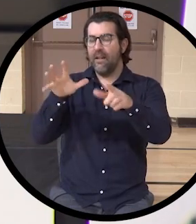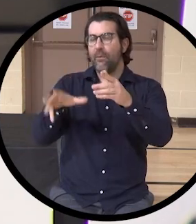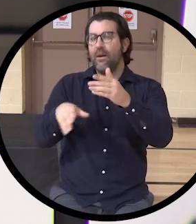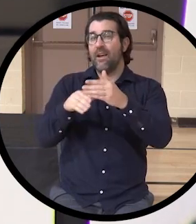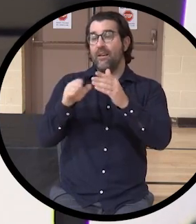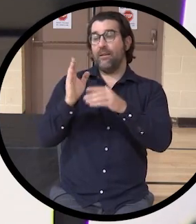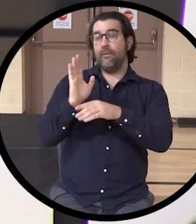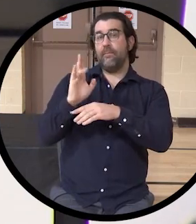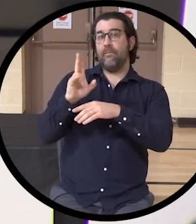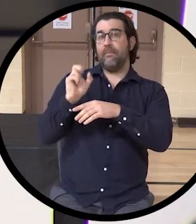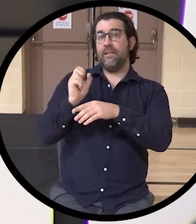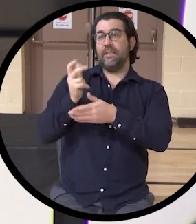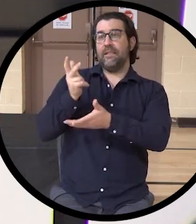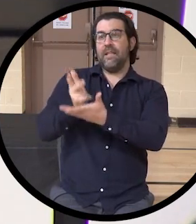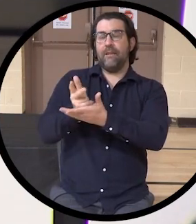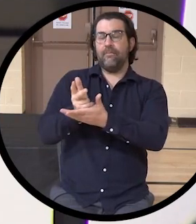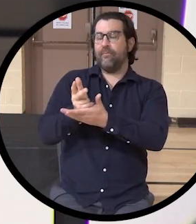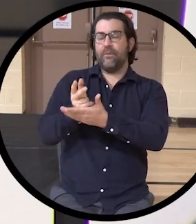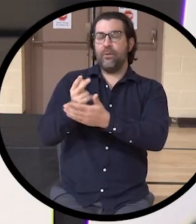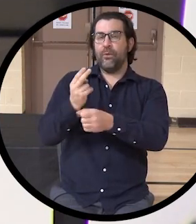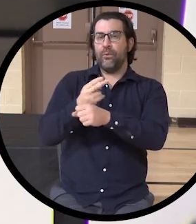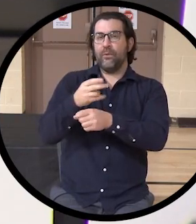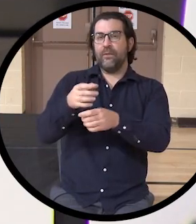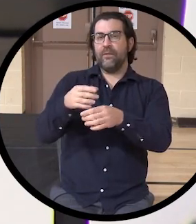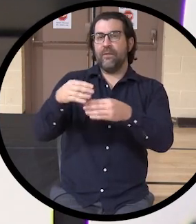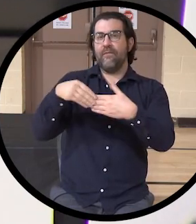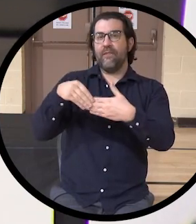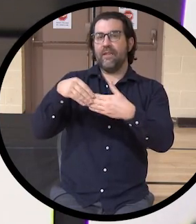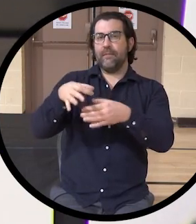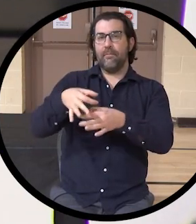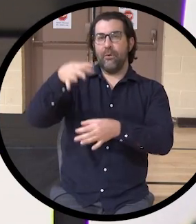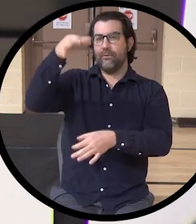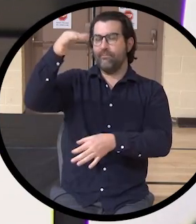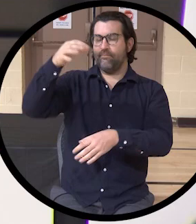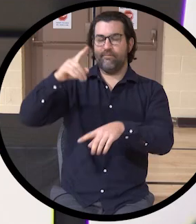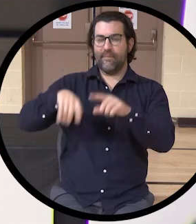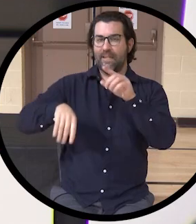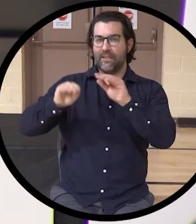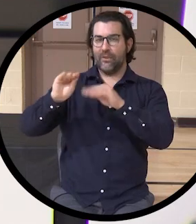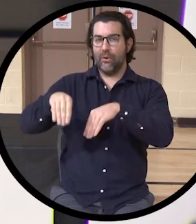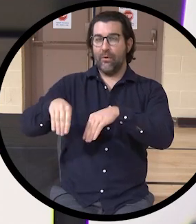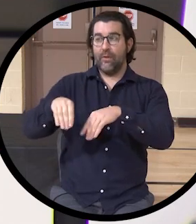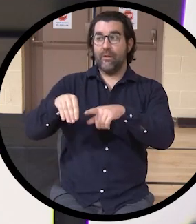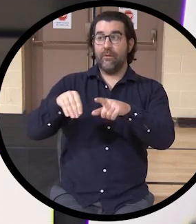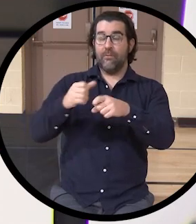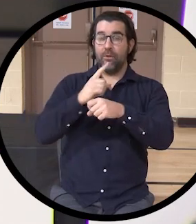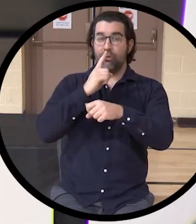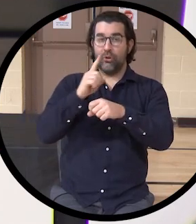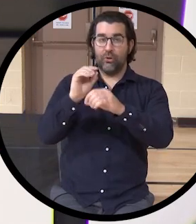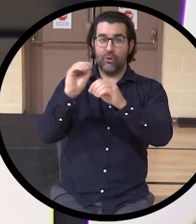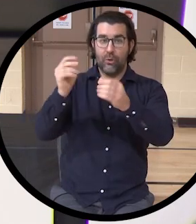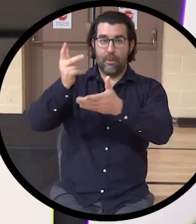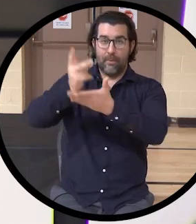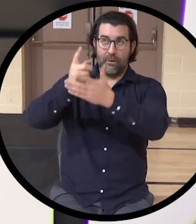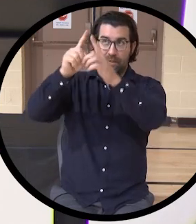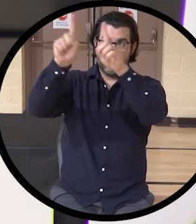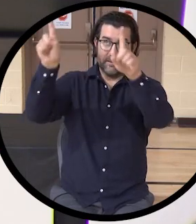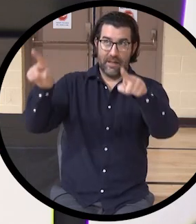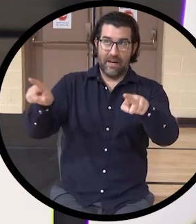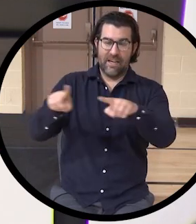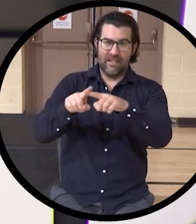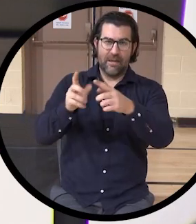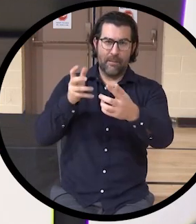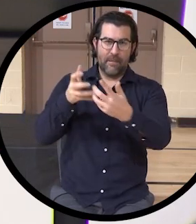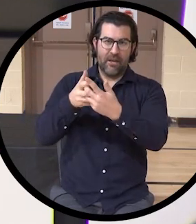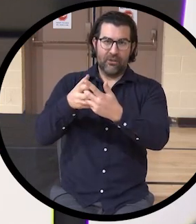a bus stop, we cannot use flex posts, but we will make sure that there is a no parking sign that aligns with those pavement